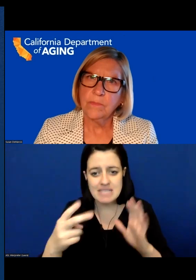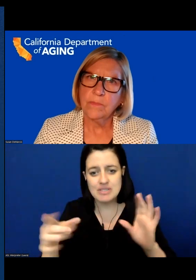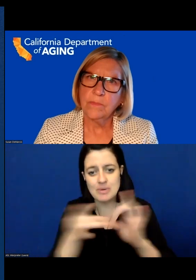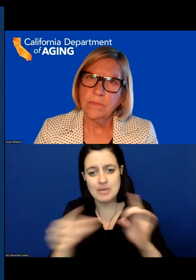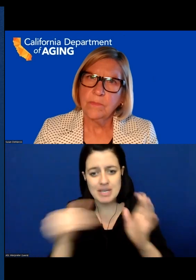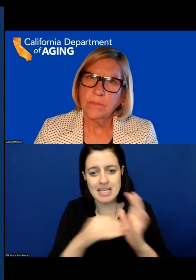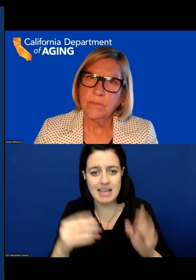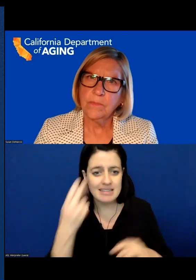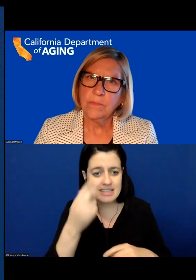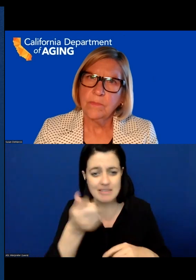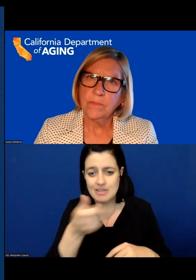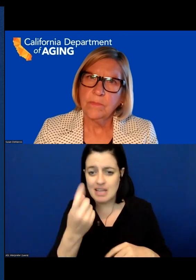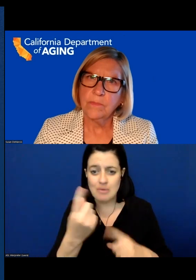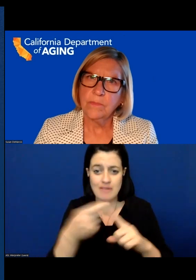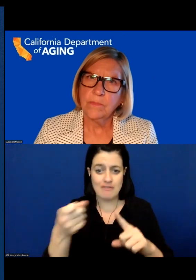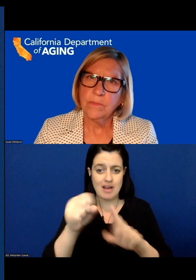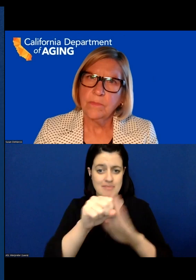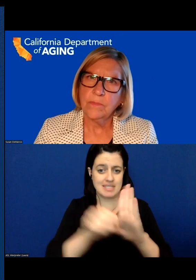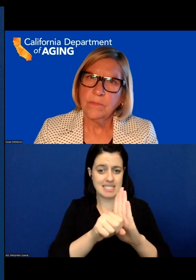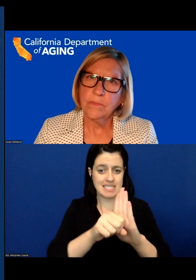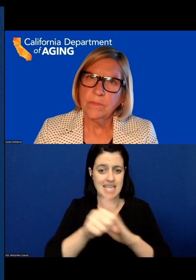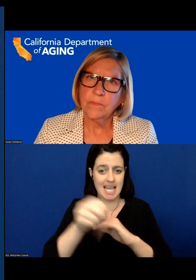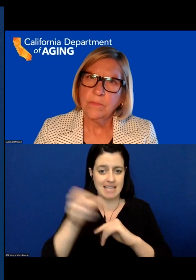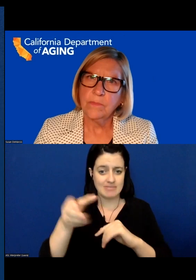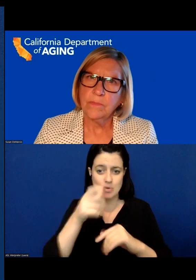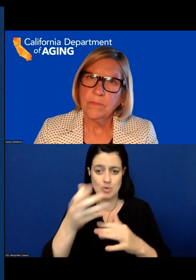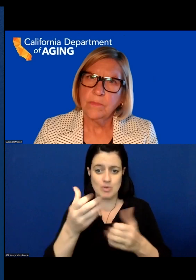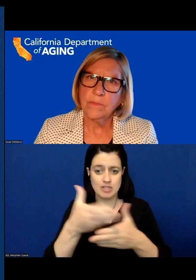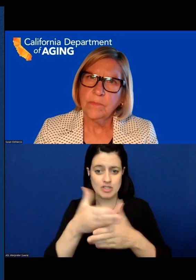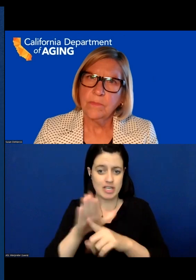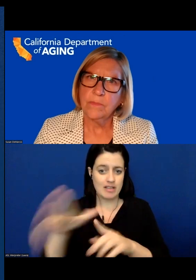else who wants from the state side that wants to share updates.